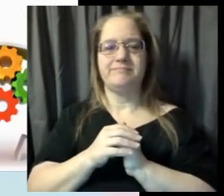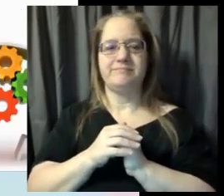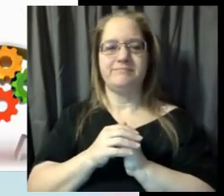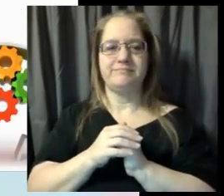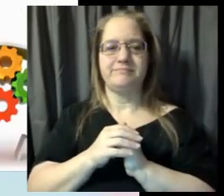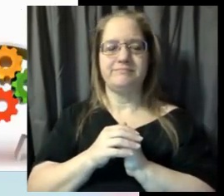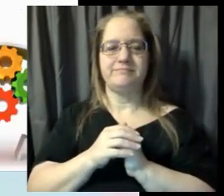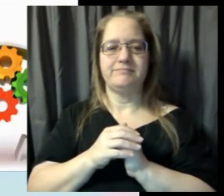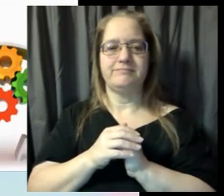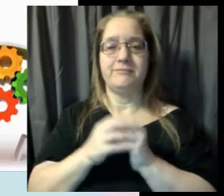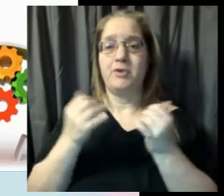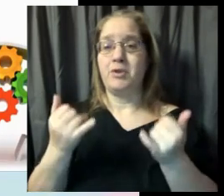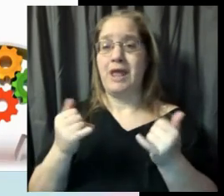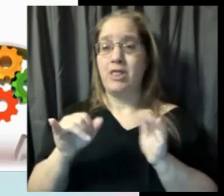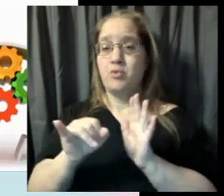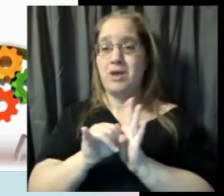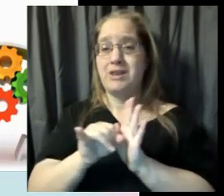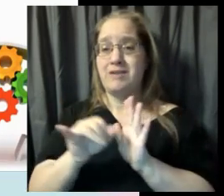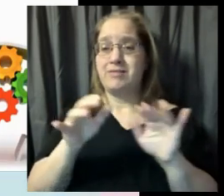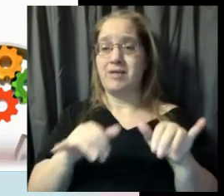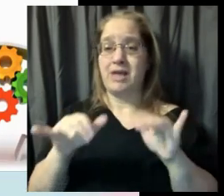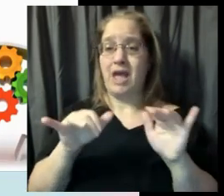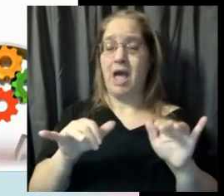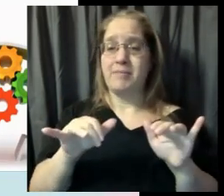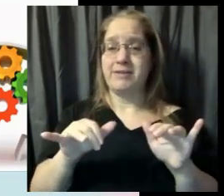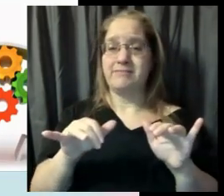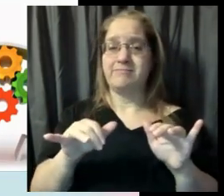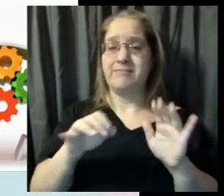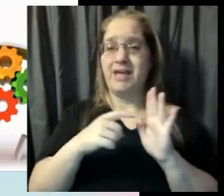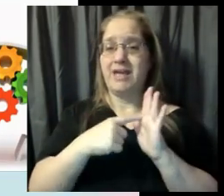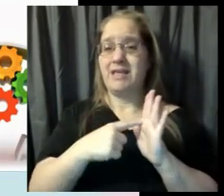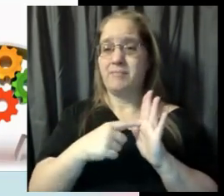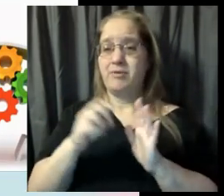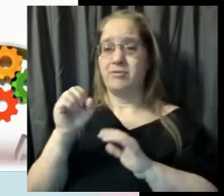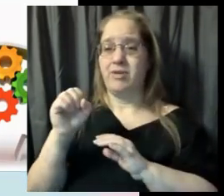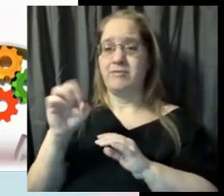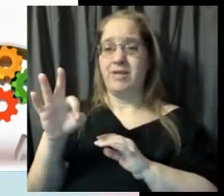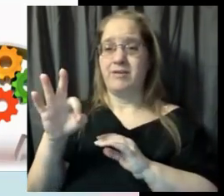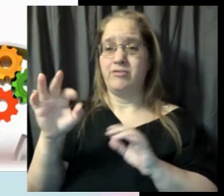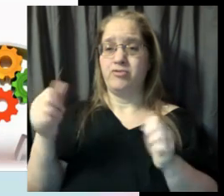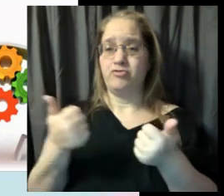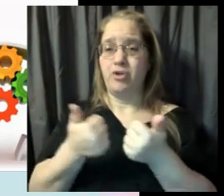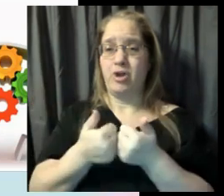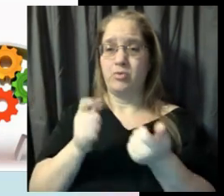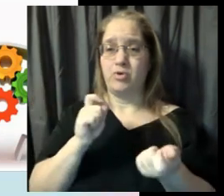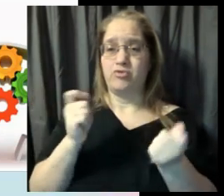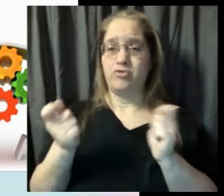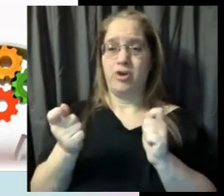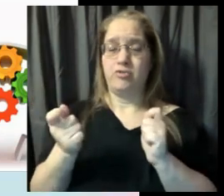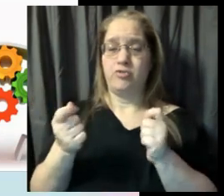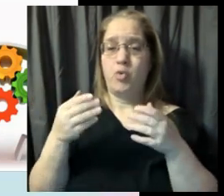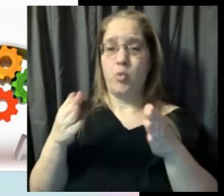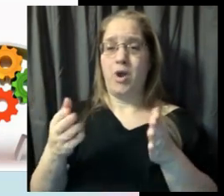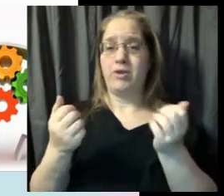So now that we've identified some of the common signs of executive function challenges, we're going to shift our focus to practical ways we can